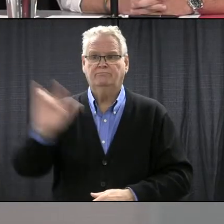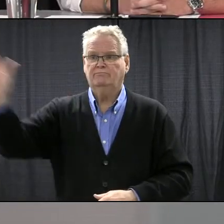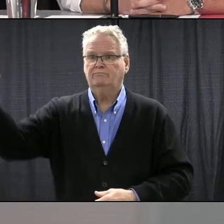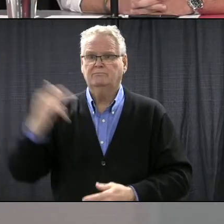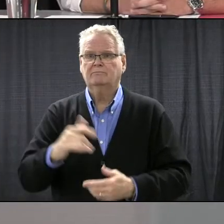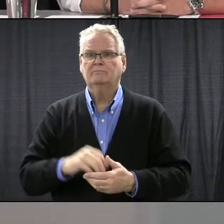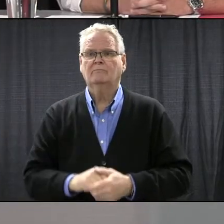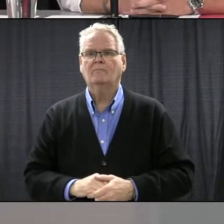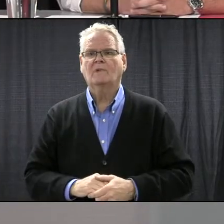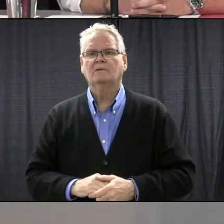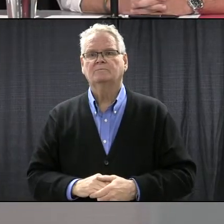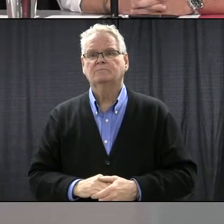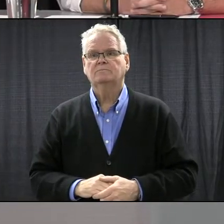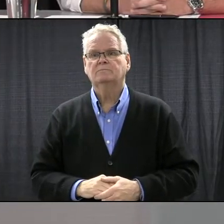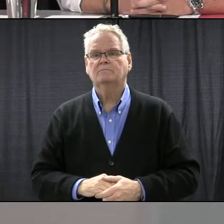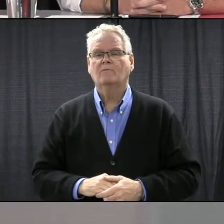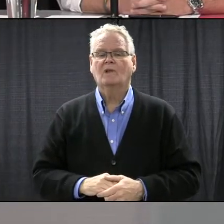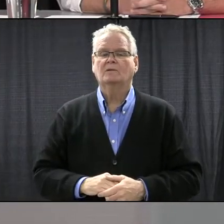a